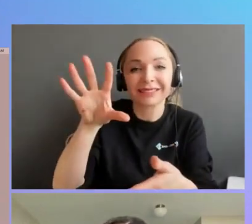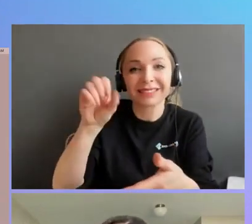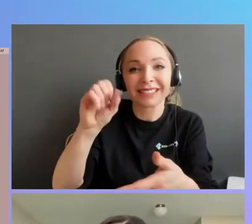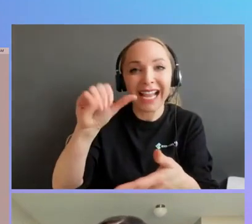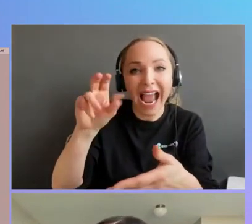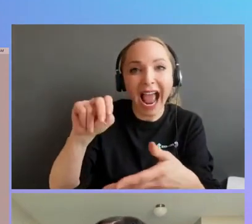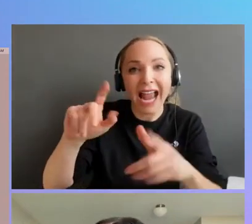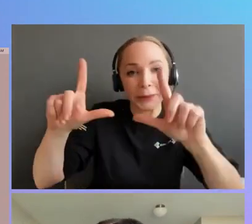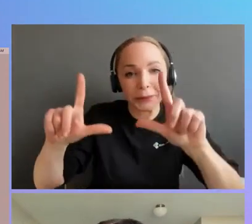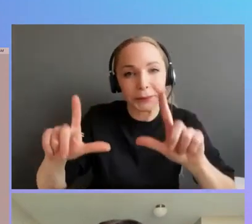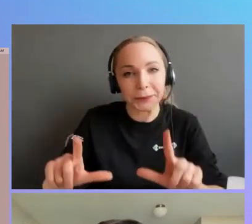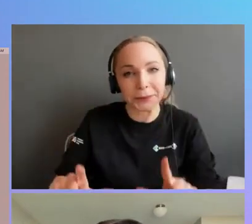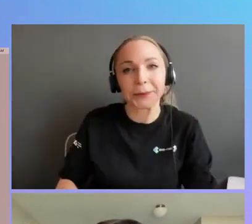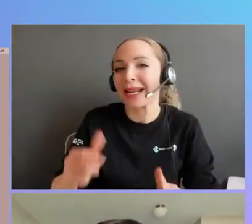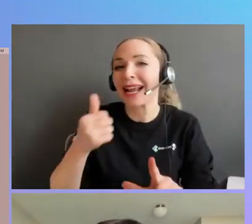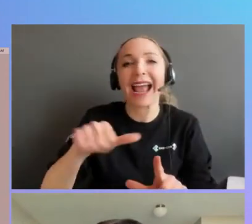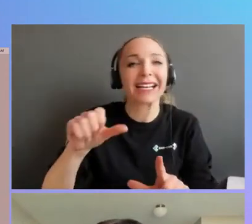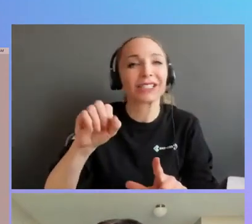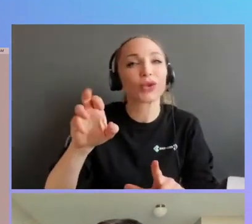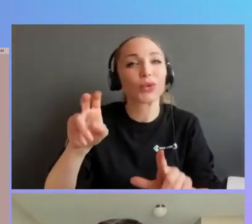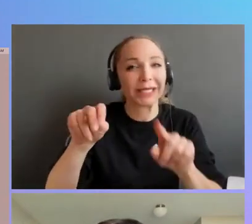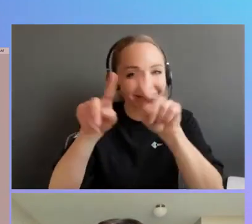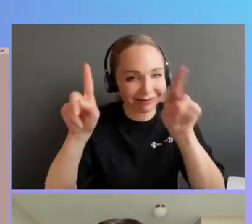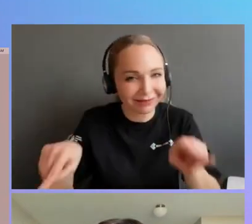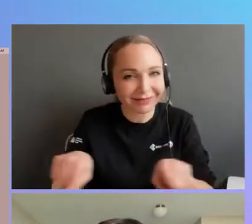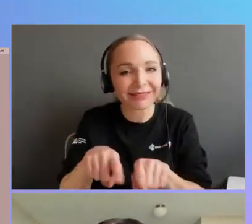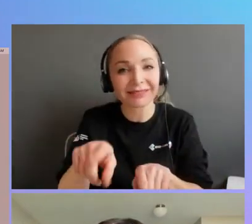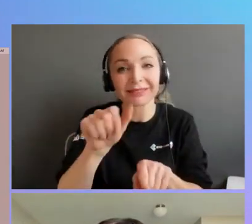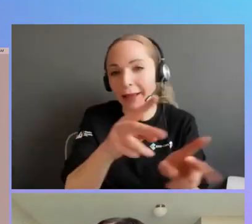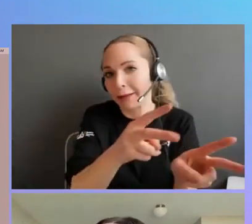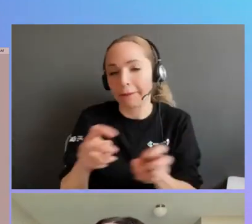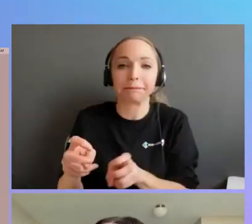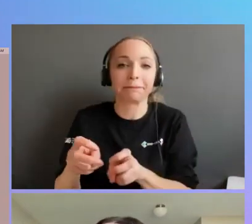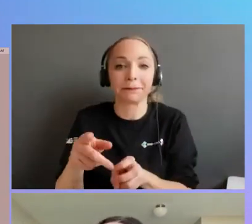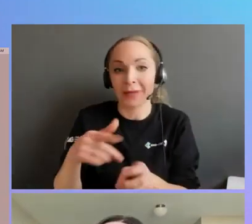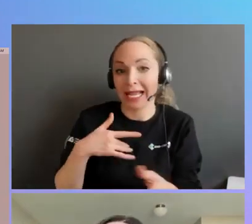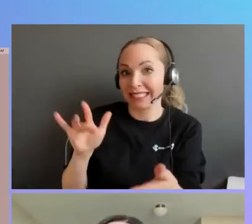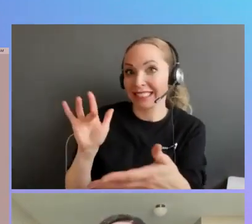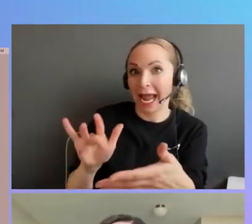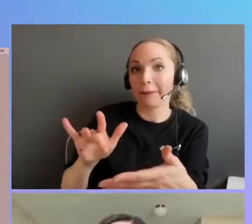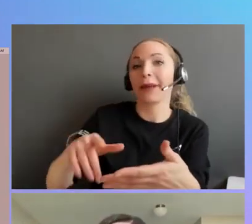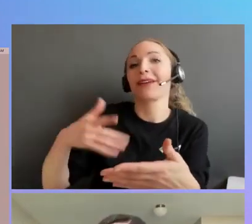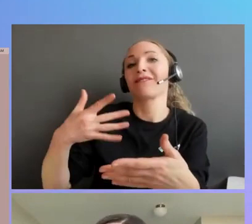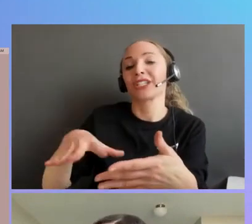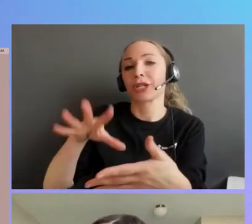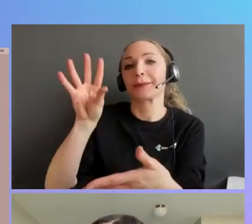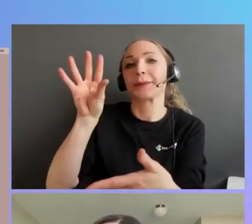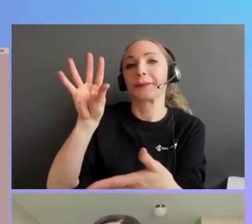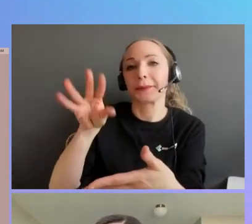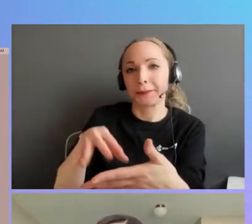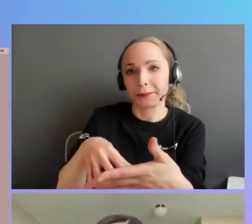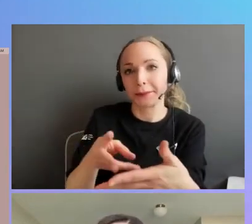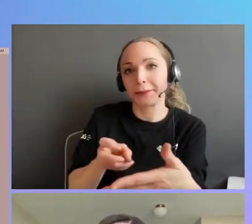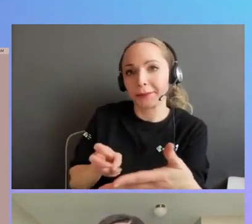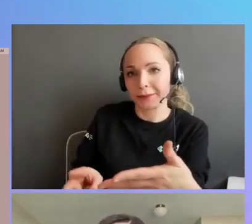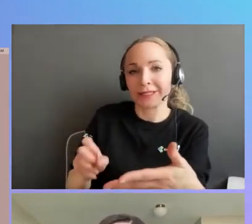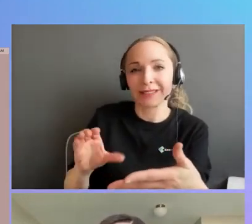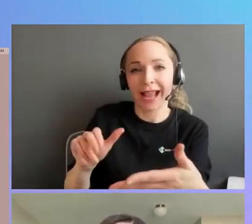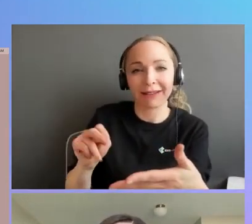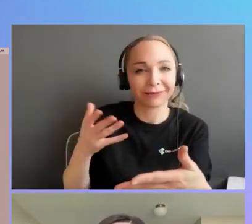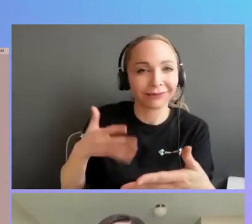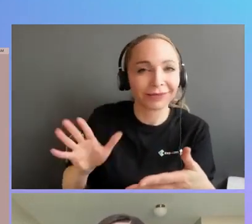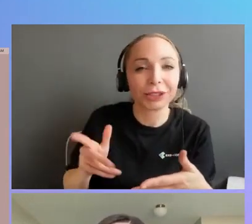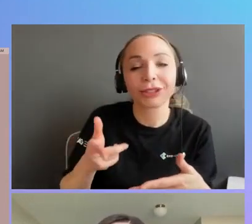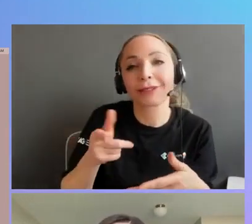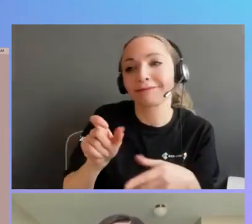So I tapped the button, and then I can see at the bottom of the screen, it says scan complete. So I know now that I've sent my scan with all of